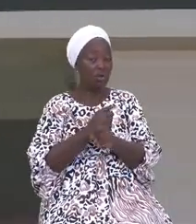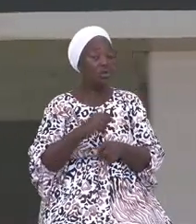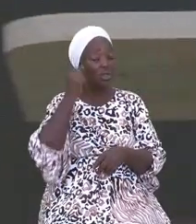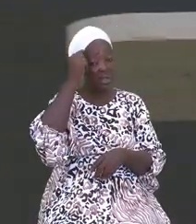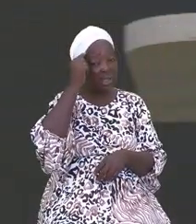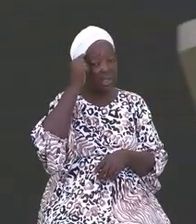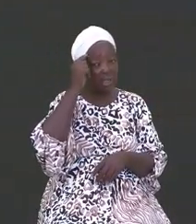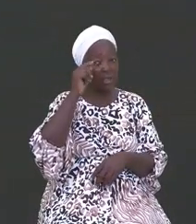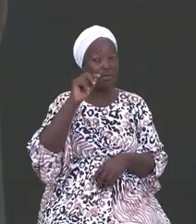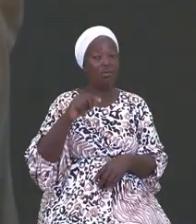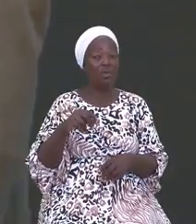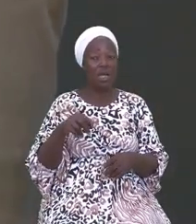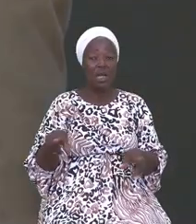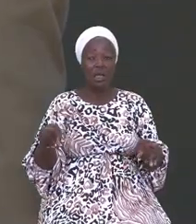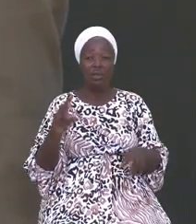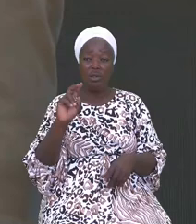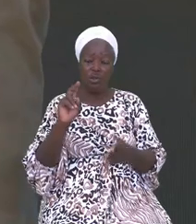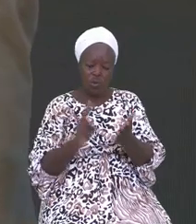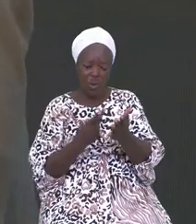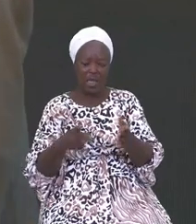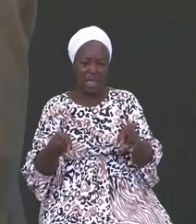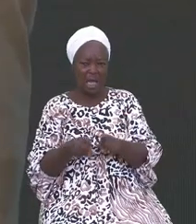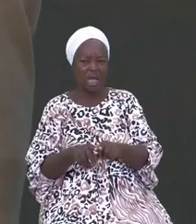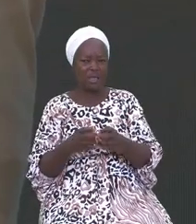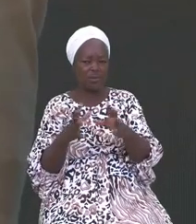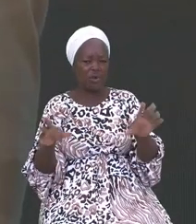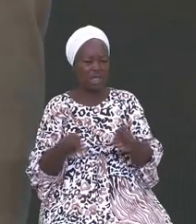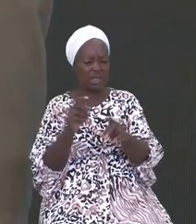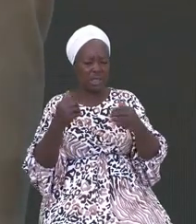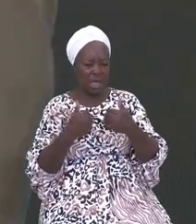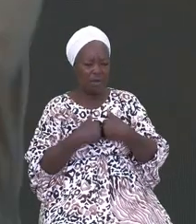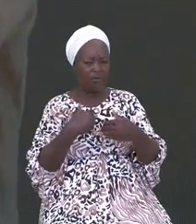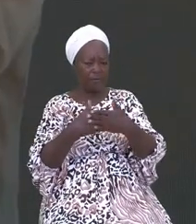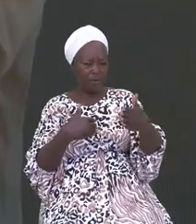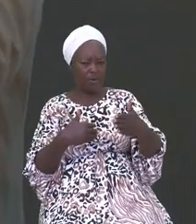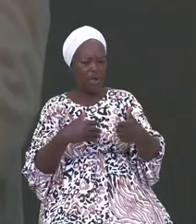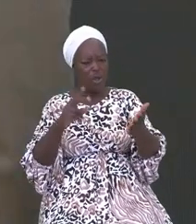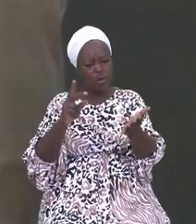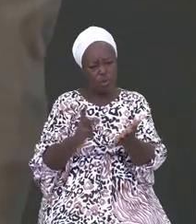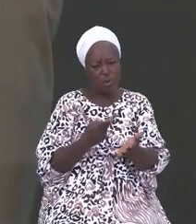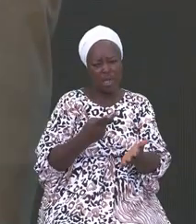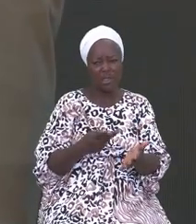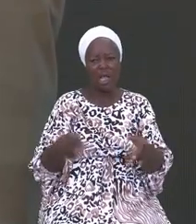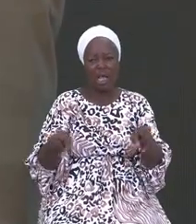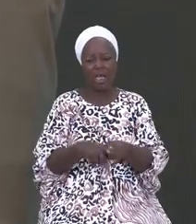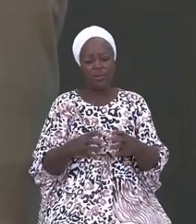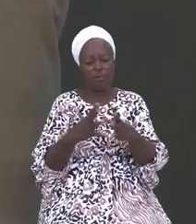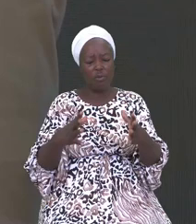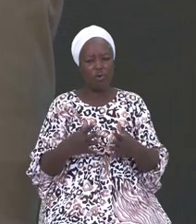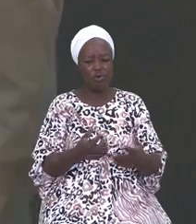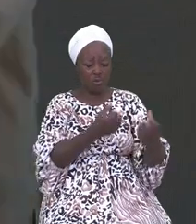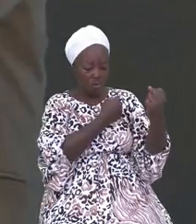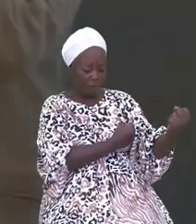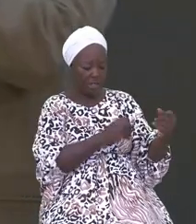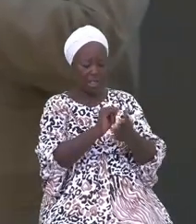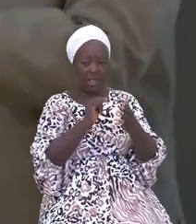had before. Twice as much faith as I had before. Twice as much confidence as I